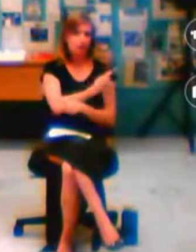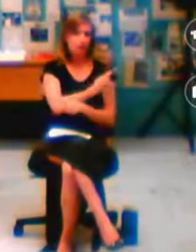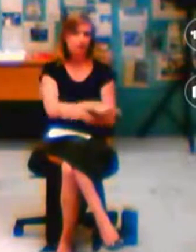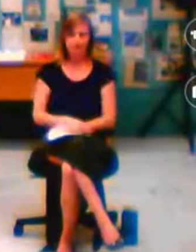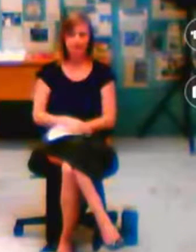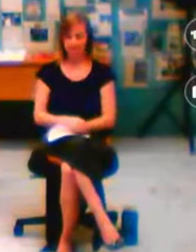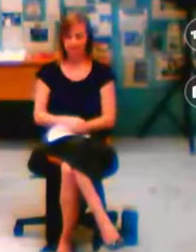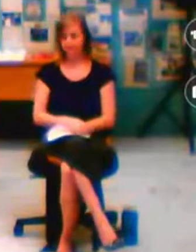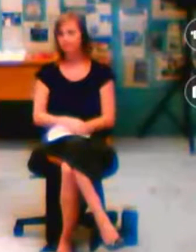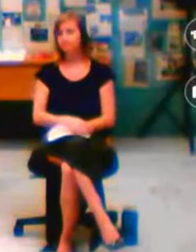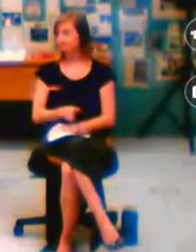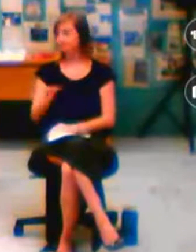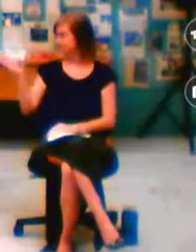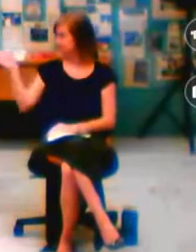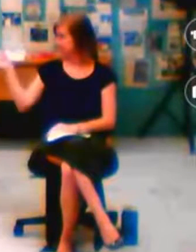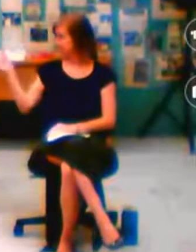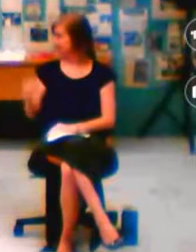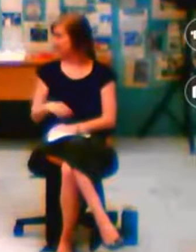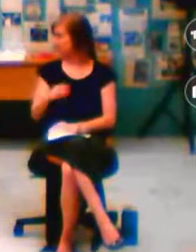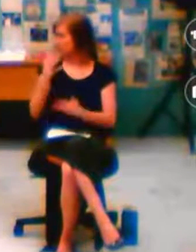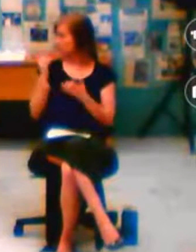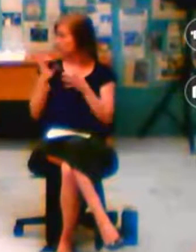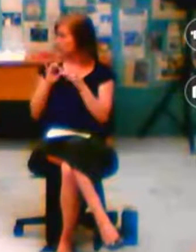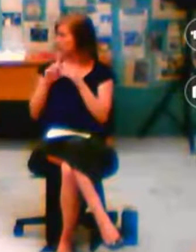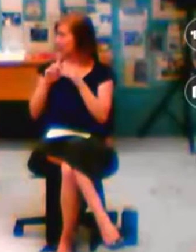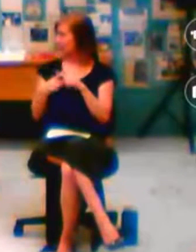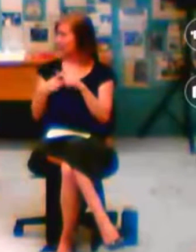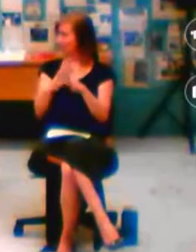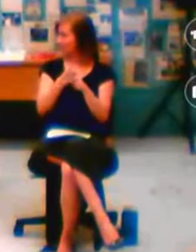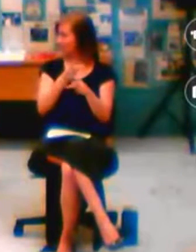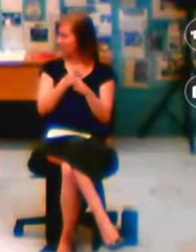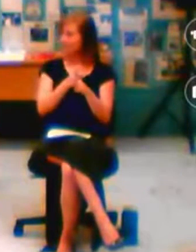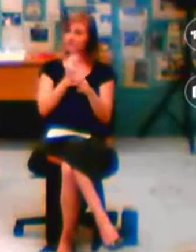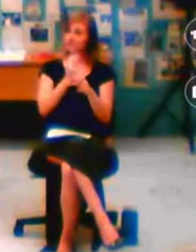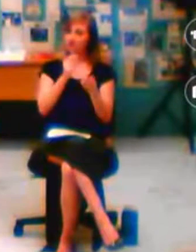current system is not paying them adequately to provide